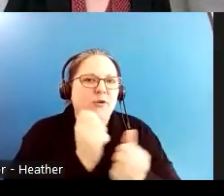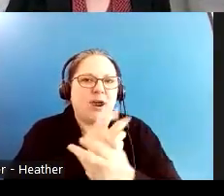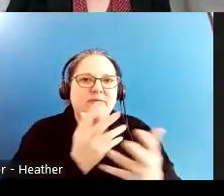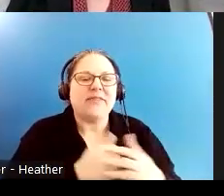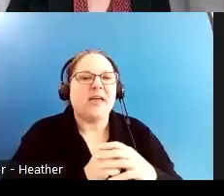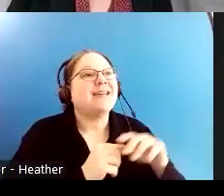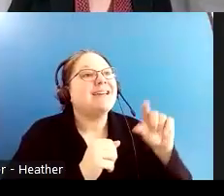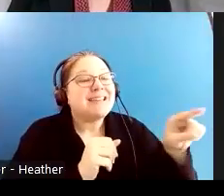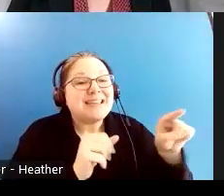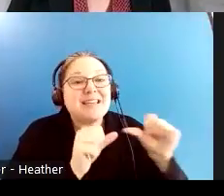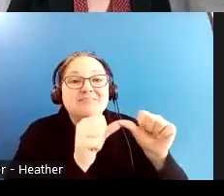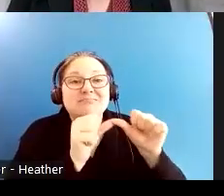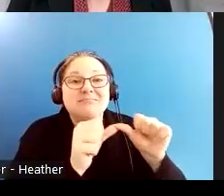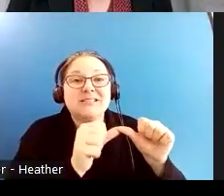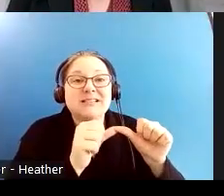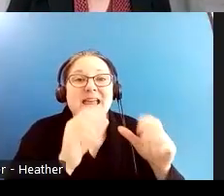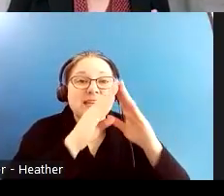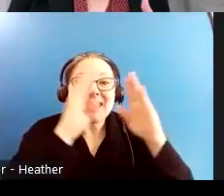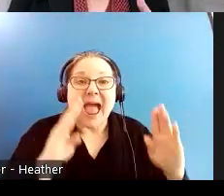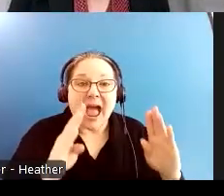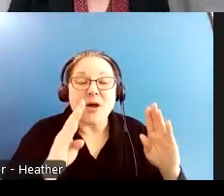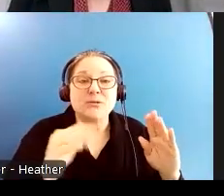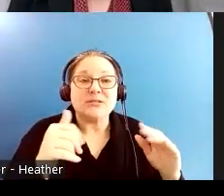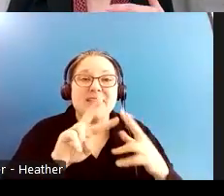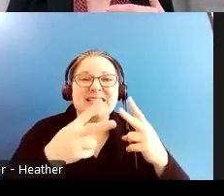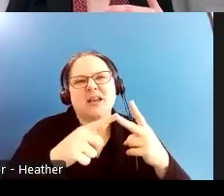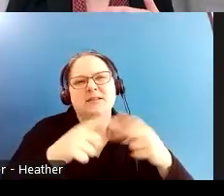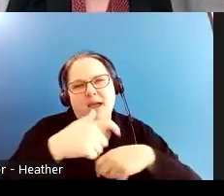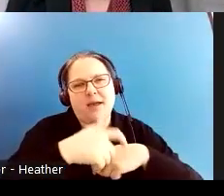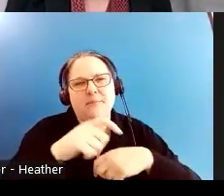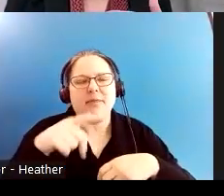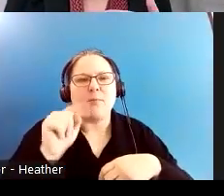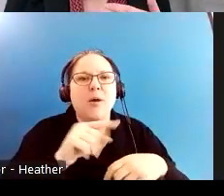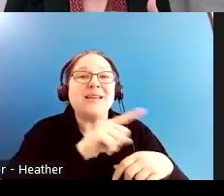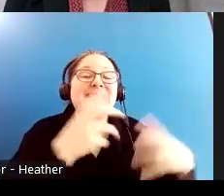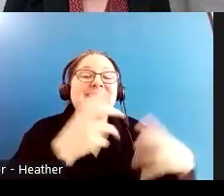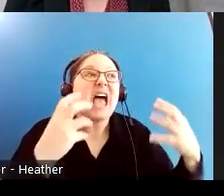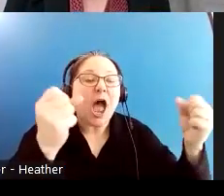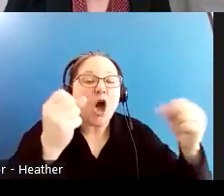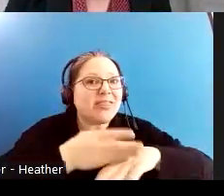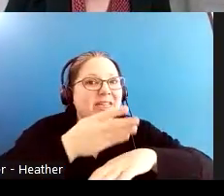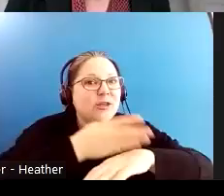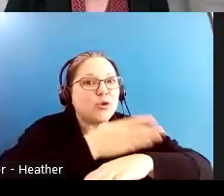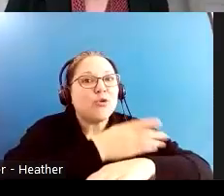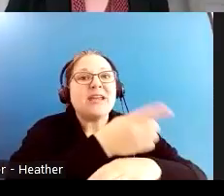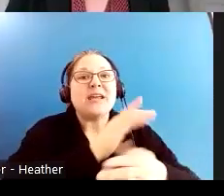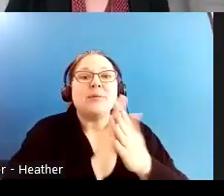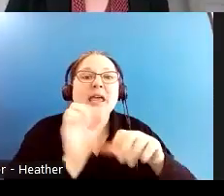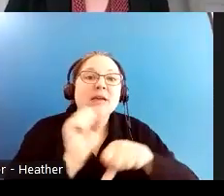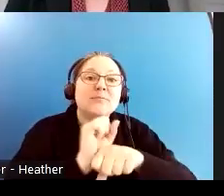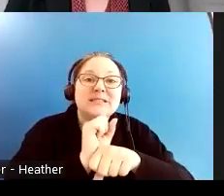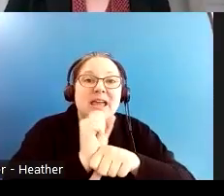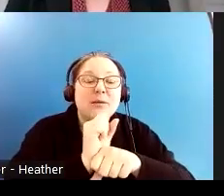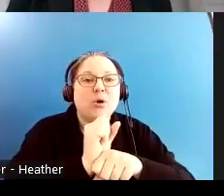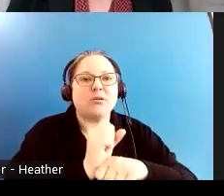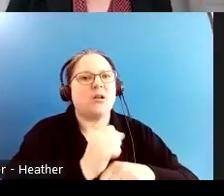maintain housing. I think what's so remarkable about this case is that his health measures improved and, in fact, normalized after he got housed. And we thought it